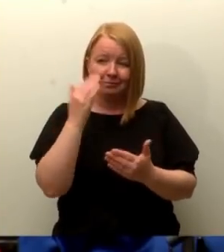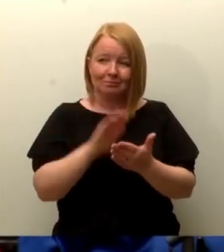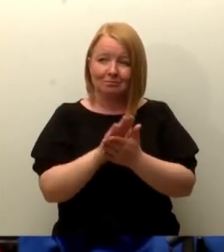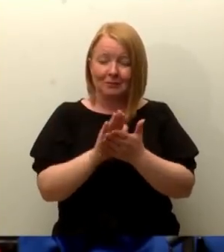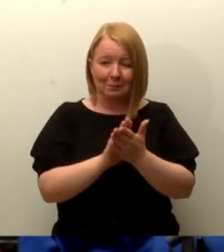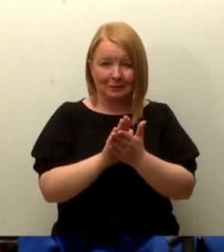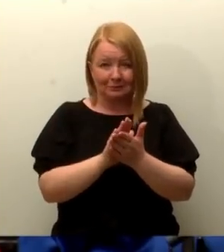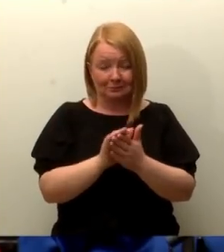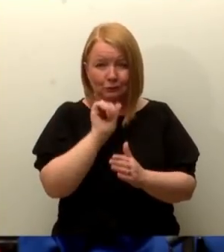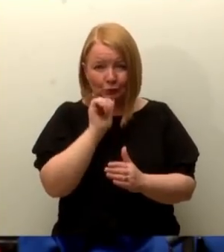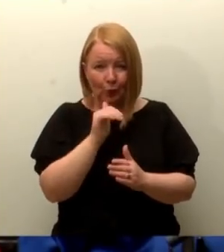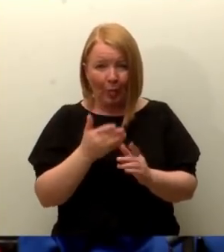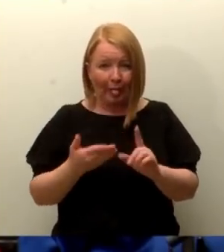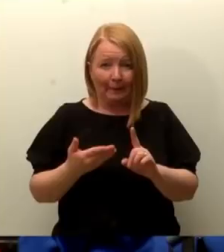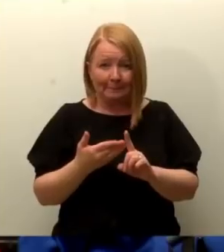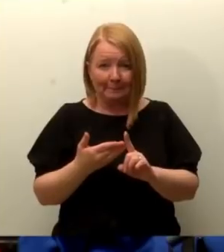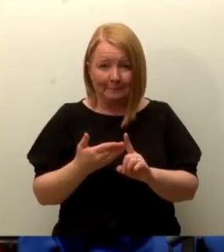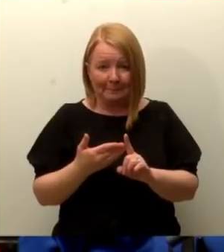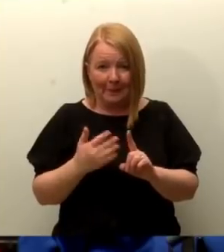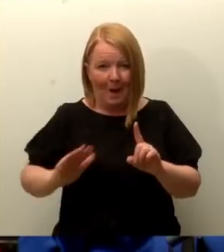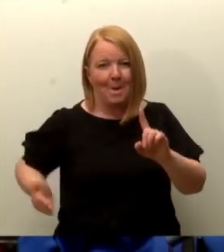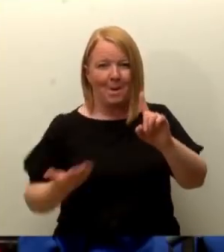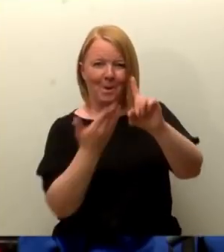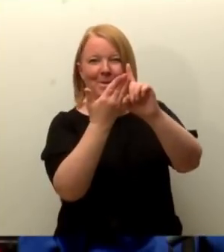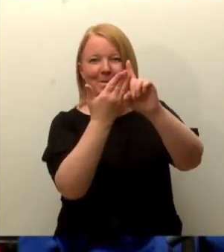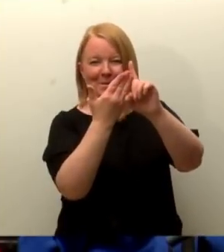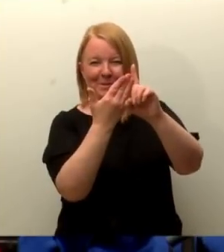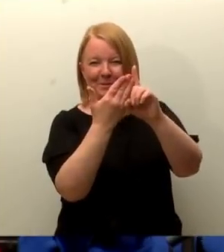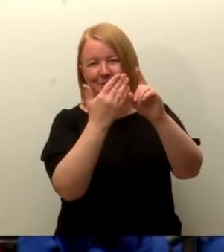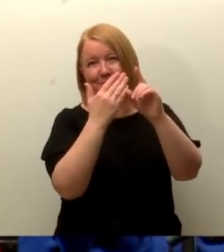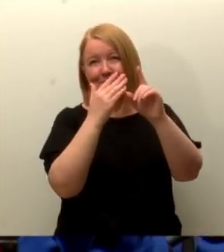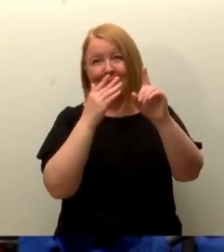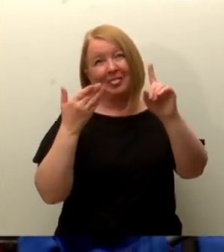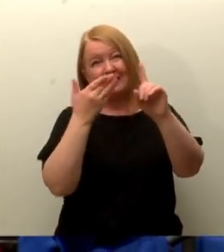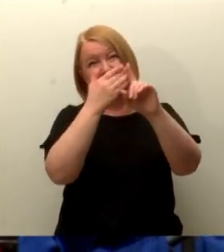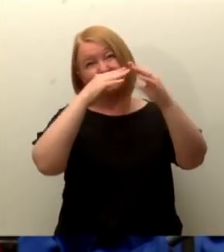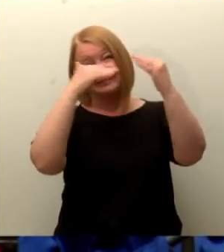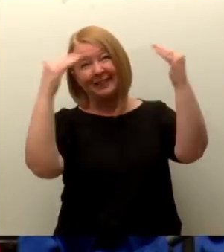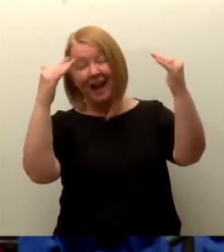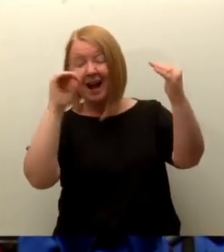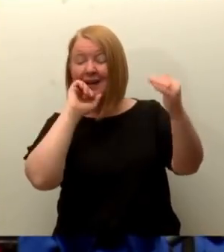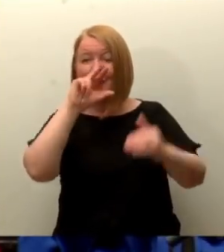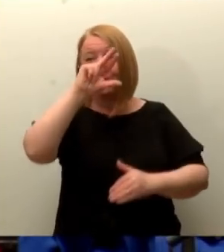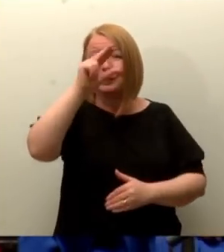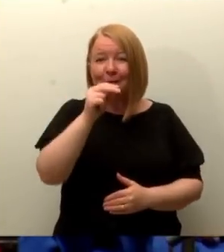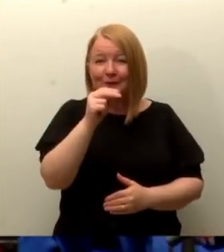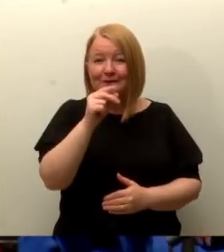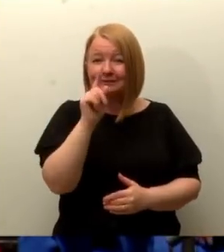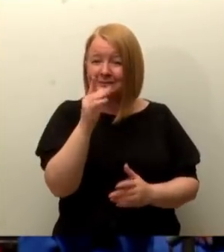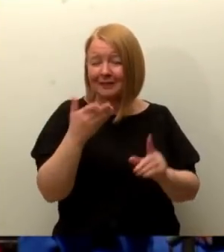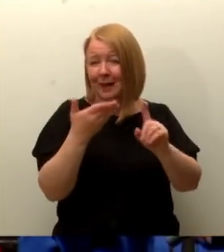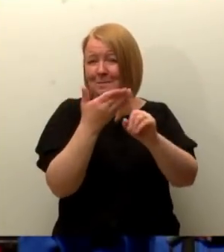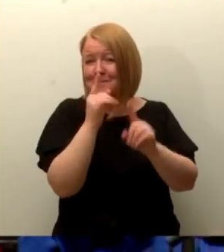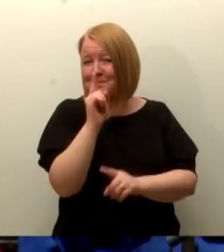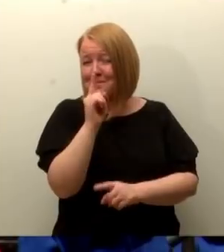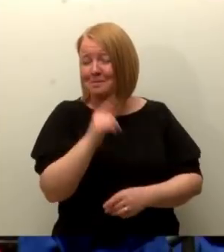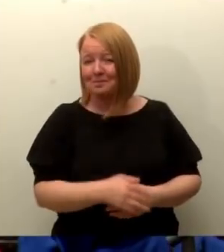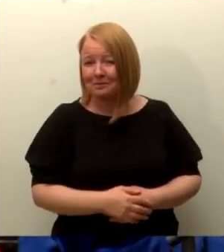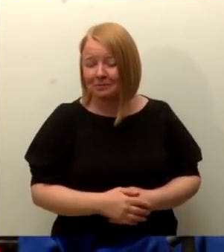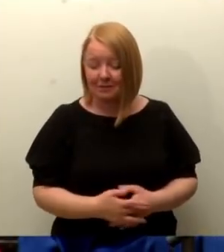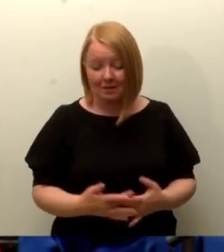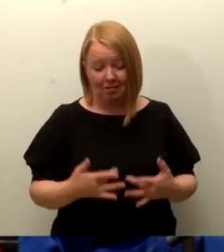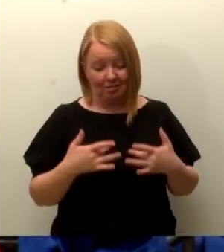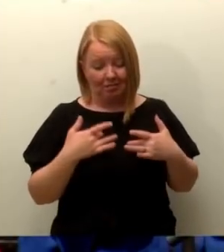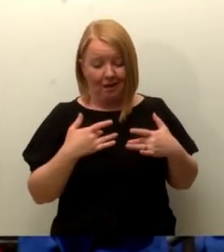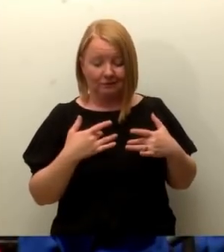crime, so aim for the sky. Aim for the moon and you won't come back with a handful of sand. Life is about making